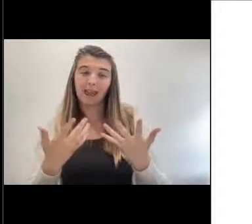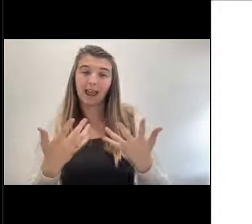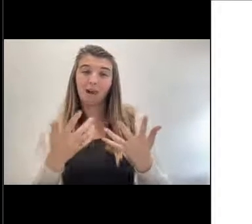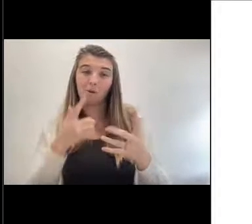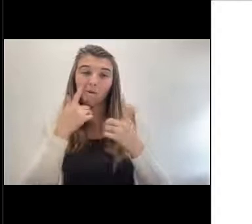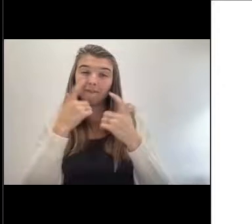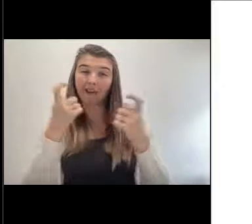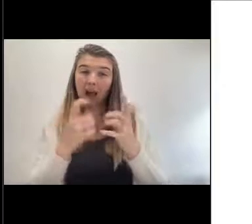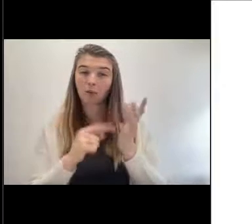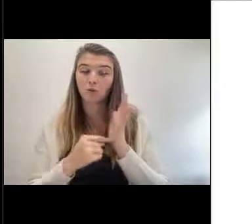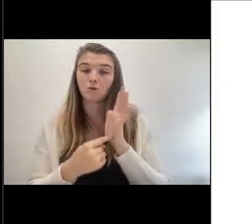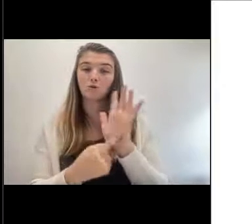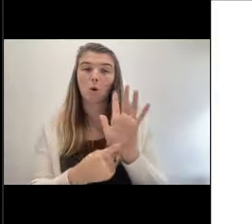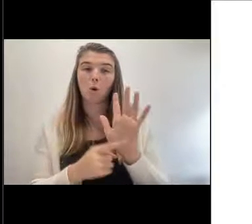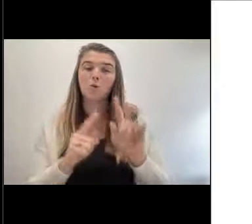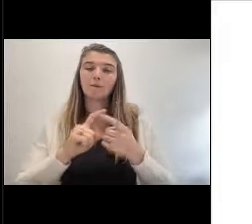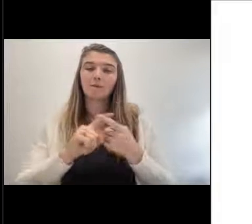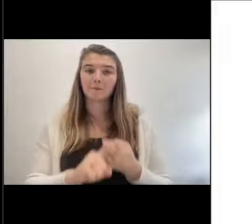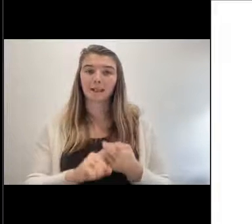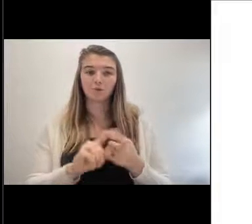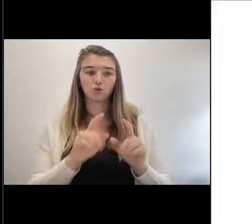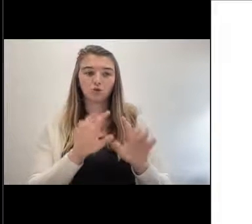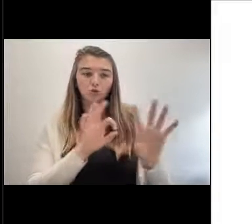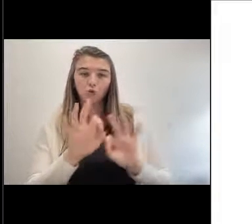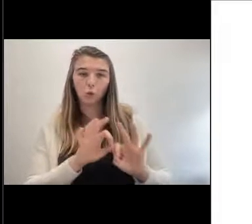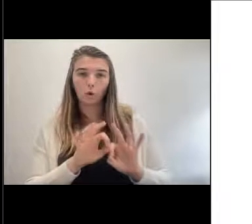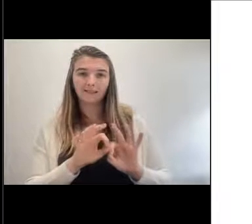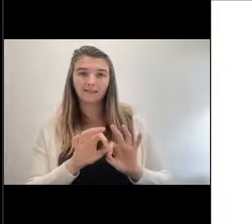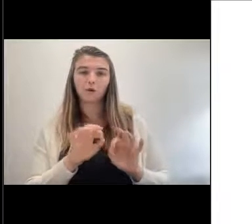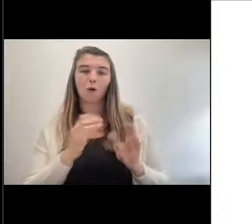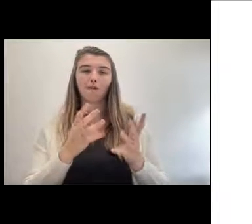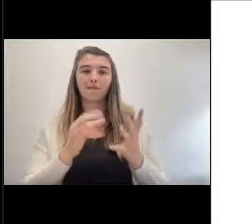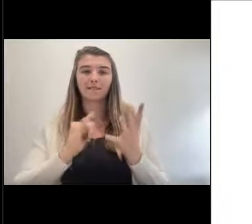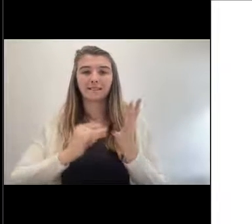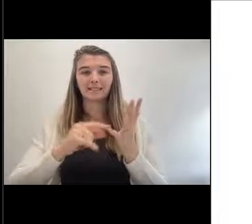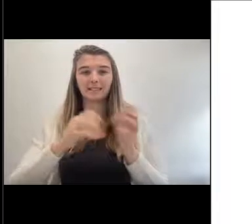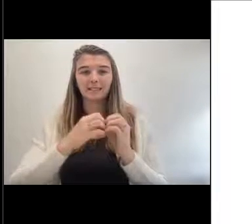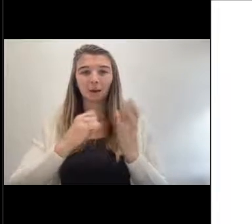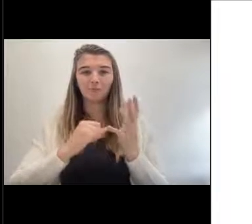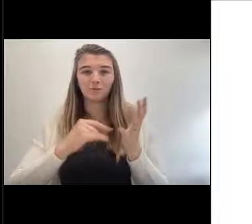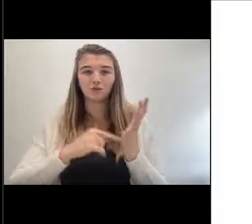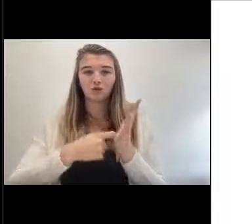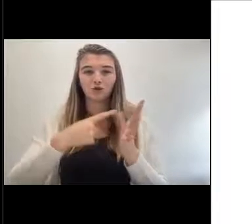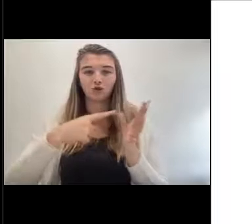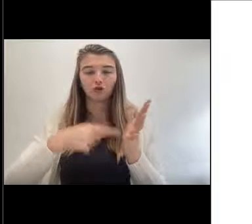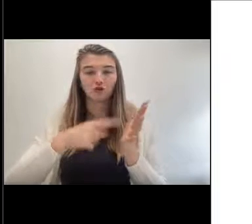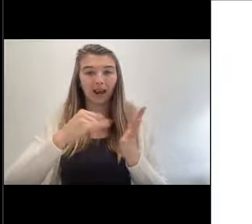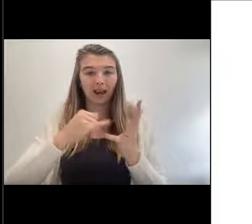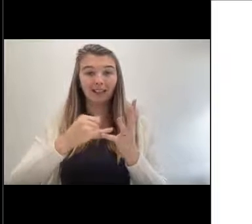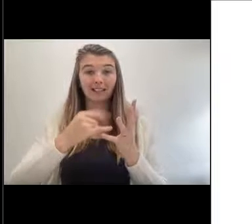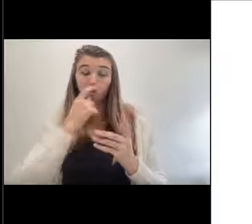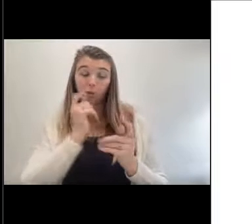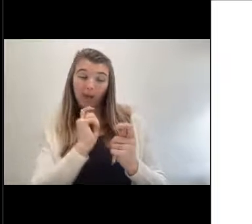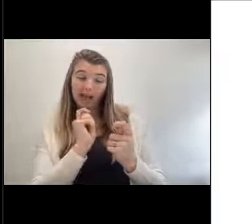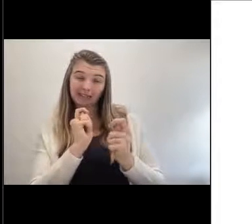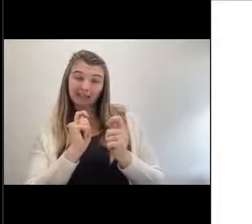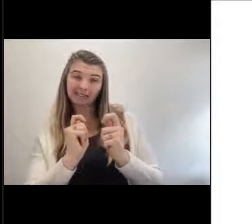of the substrate, you can tailor the composition of PHA. And that is very important. I have also mentioned